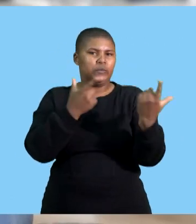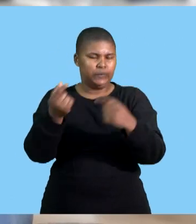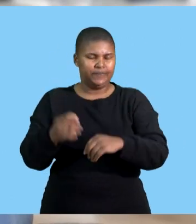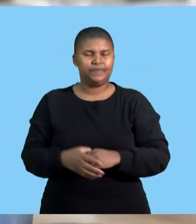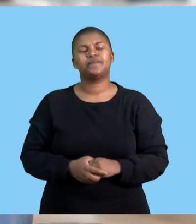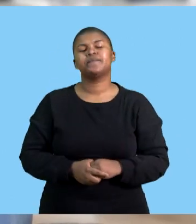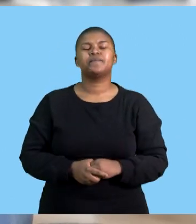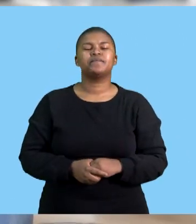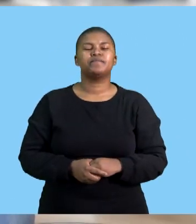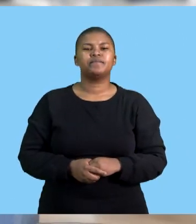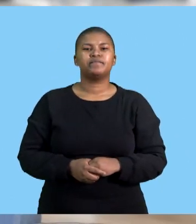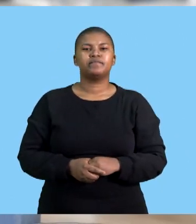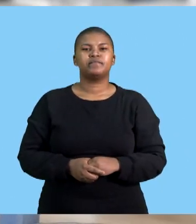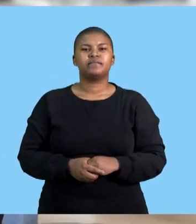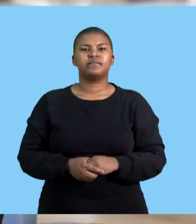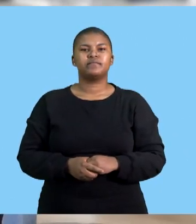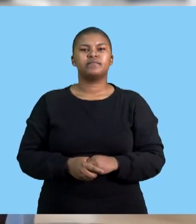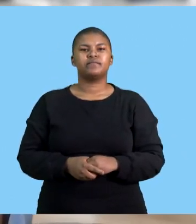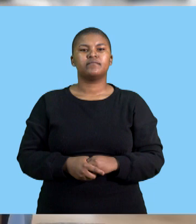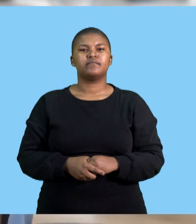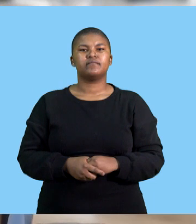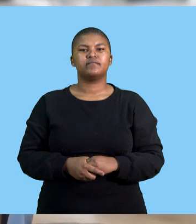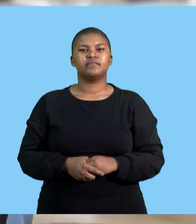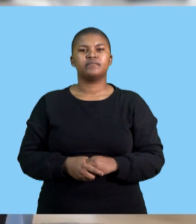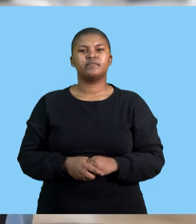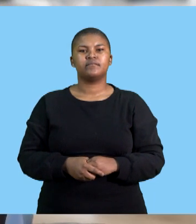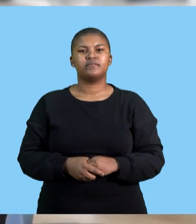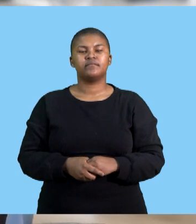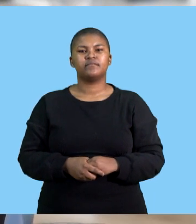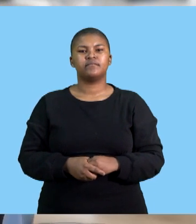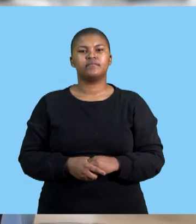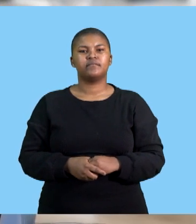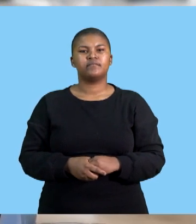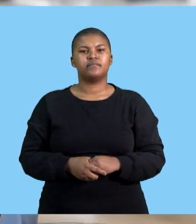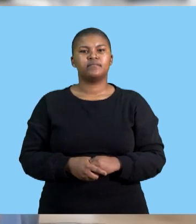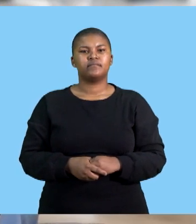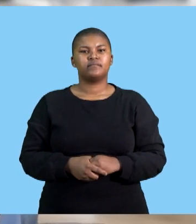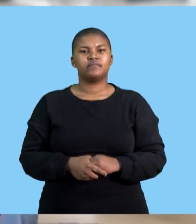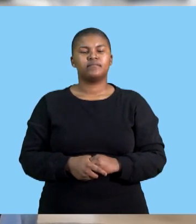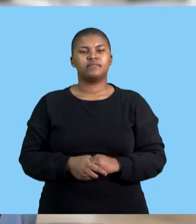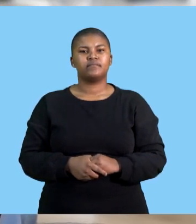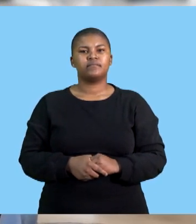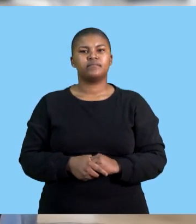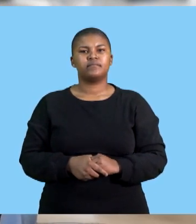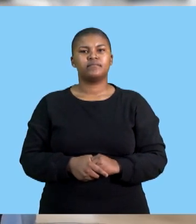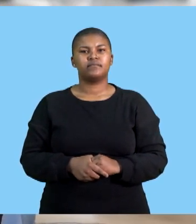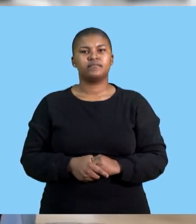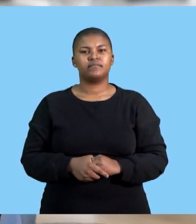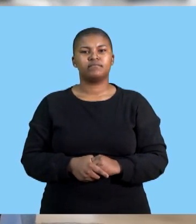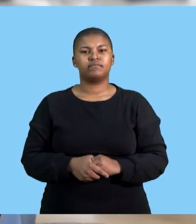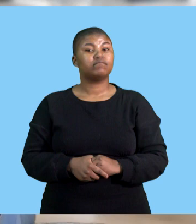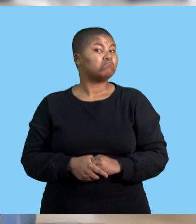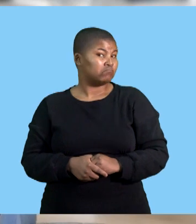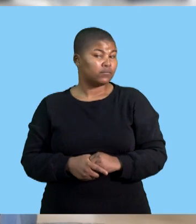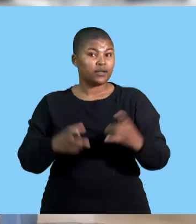that they have asked when they are good. Now, let's look at composing, factors to consider when you